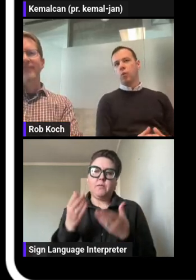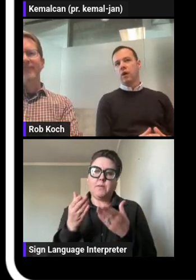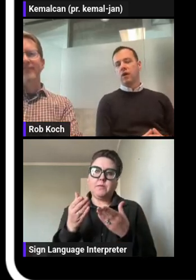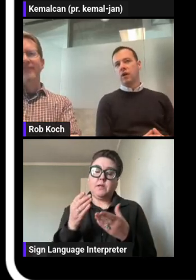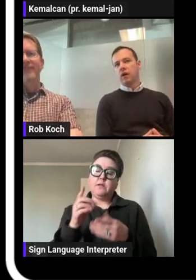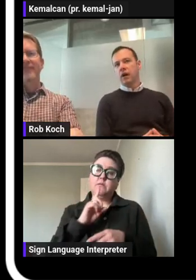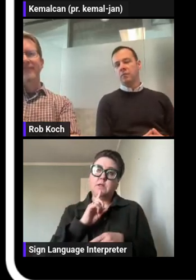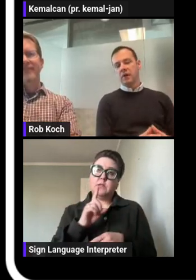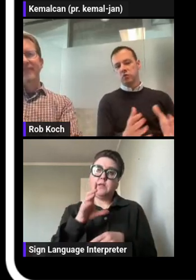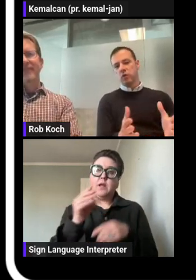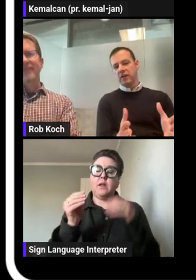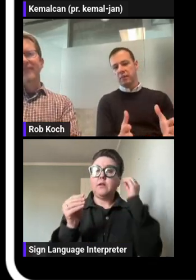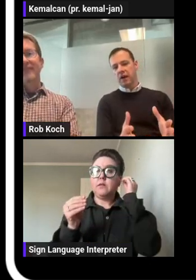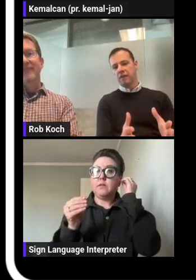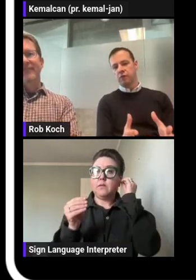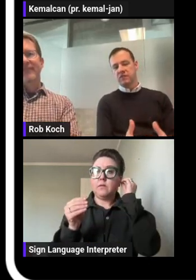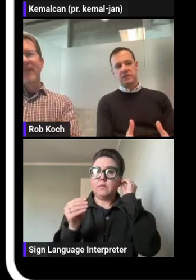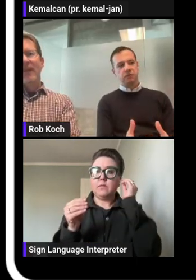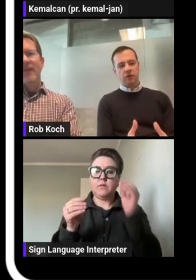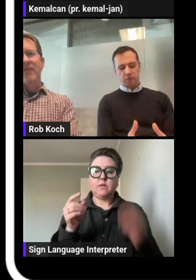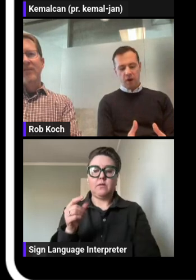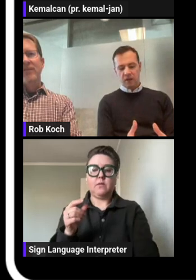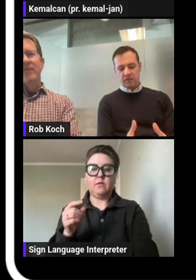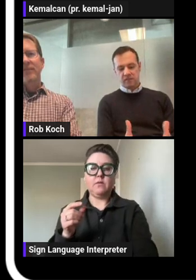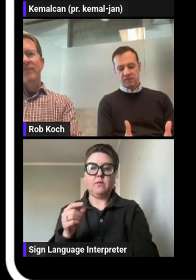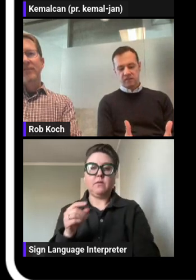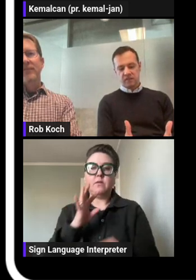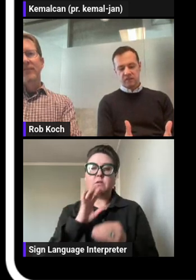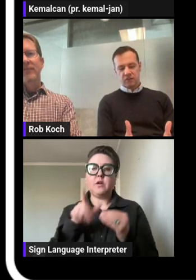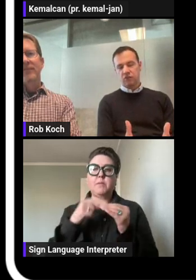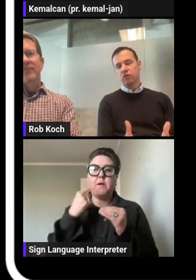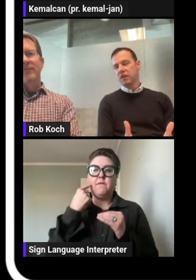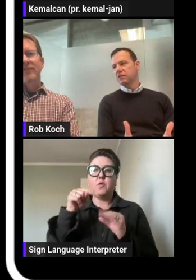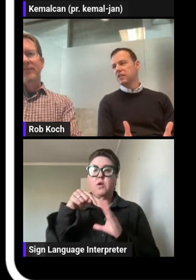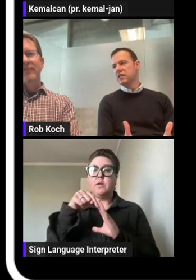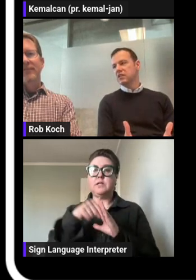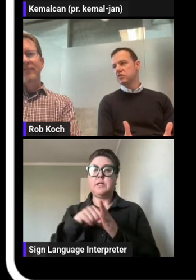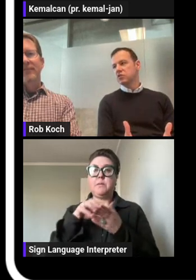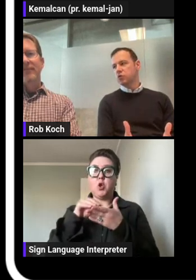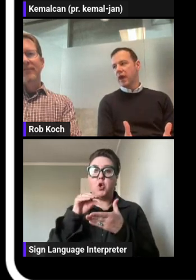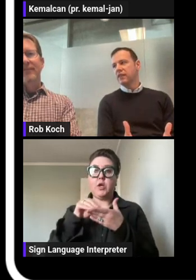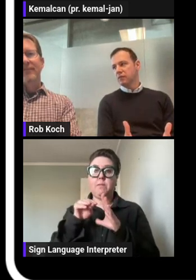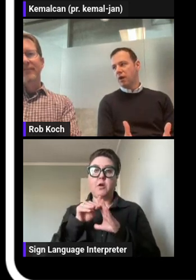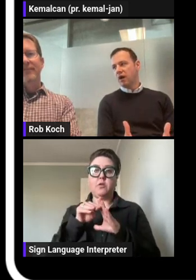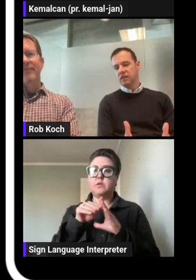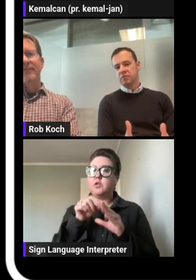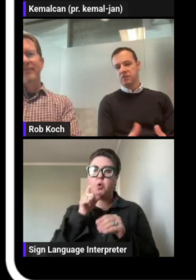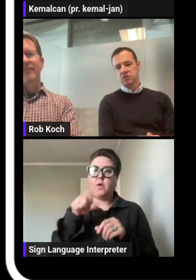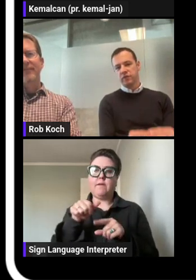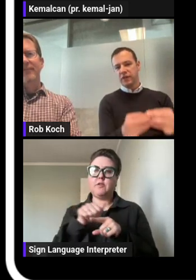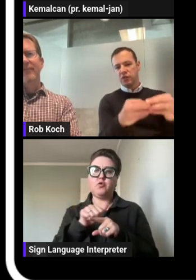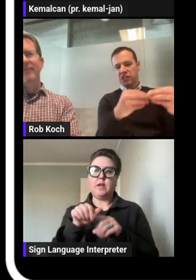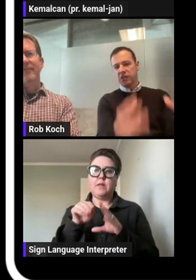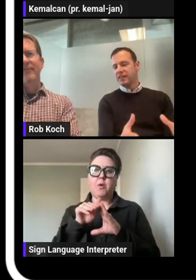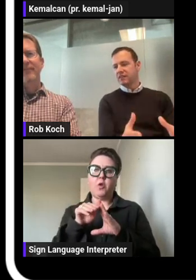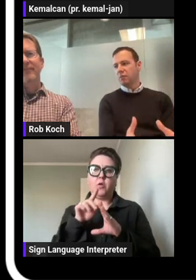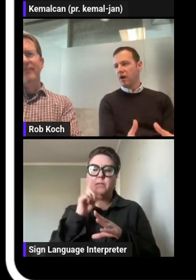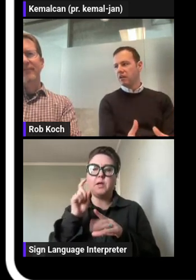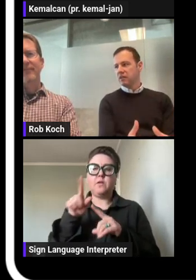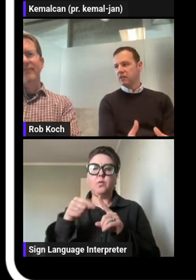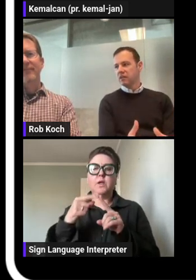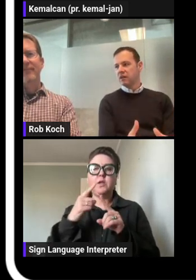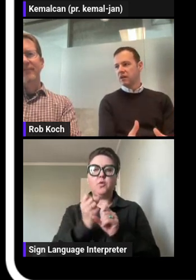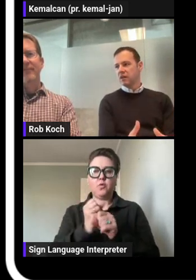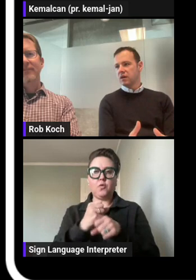fact, I'm talking about for deep learning models. you don't even need to train the model, because when you create